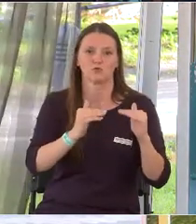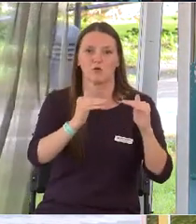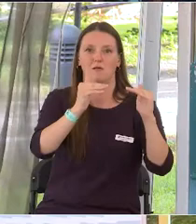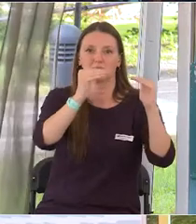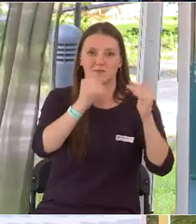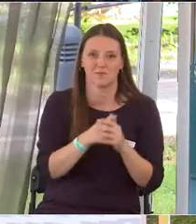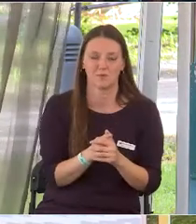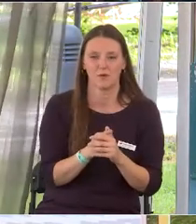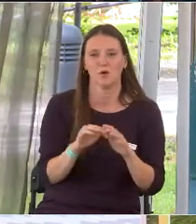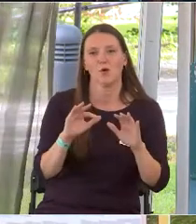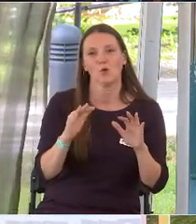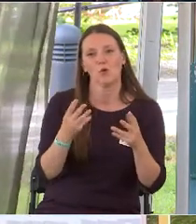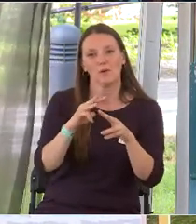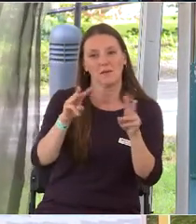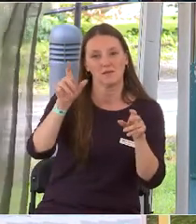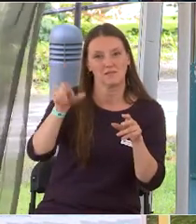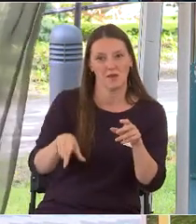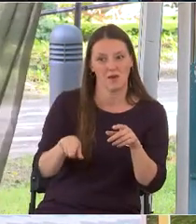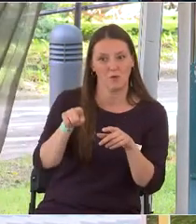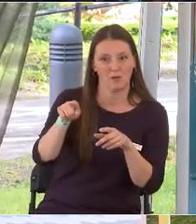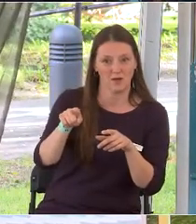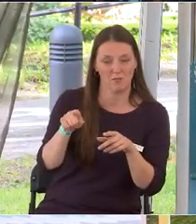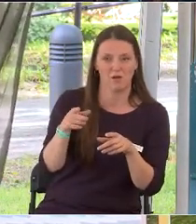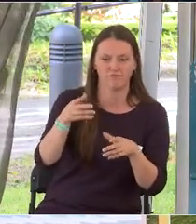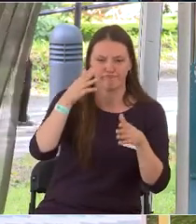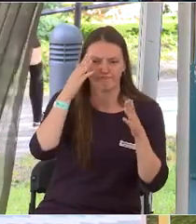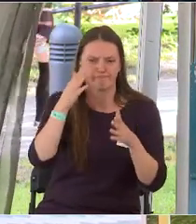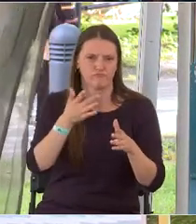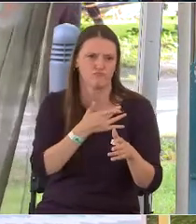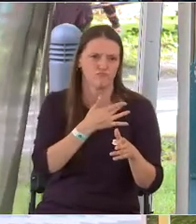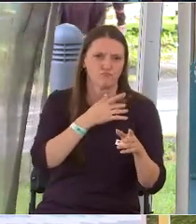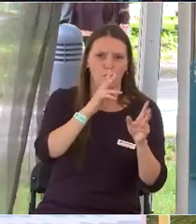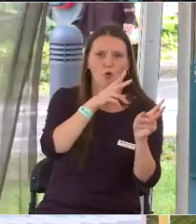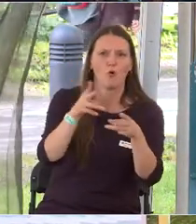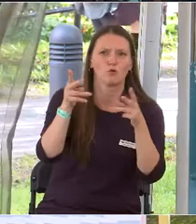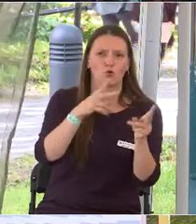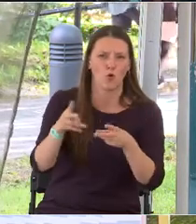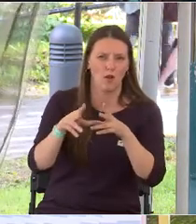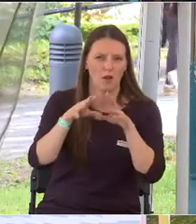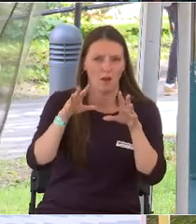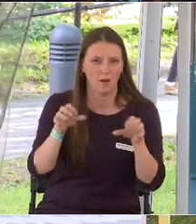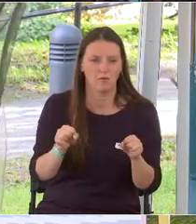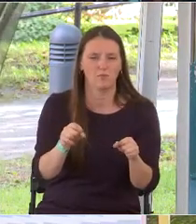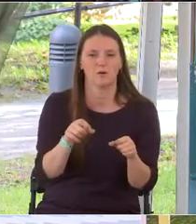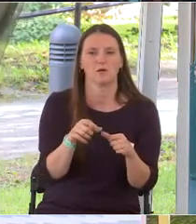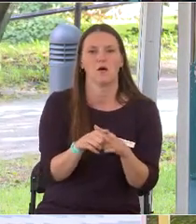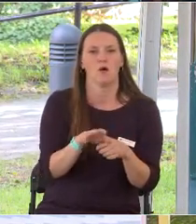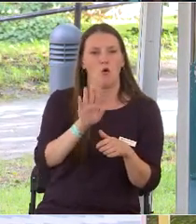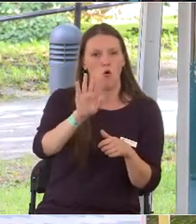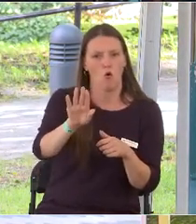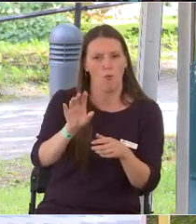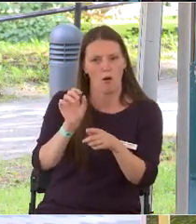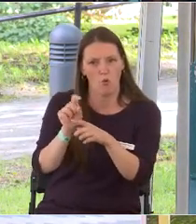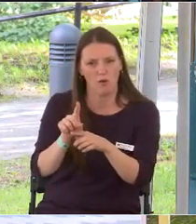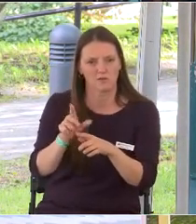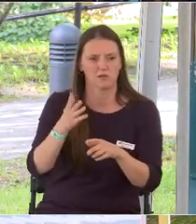that person representing the ministry is focused on controlling, is focused on your NGO and your society